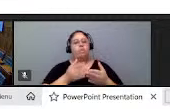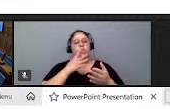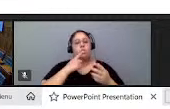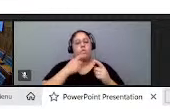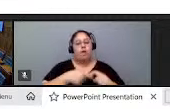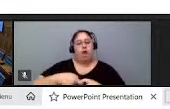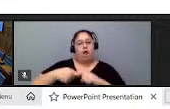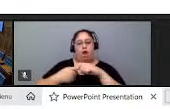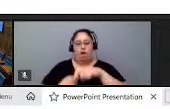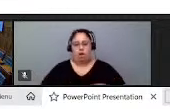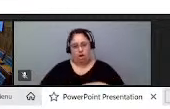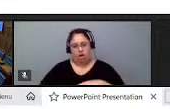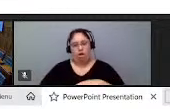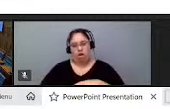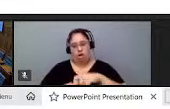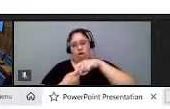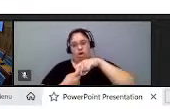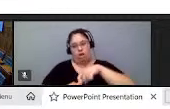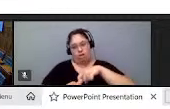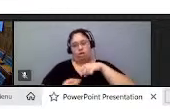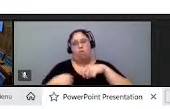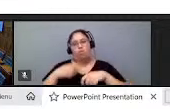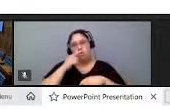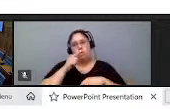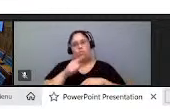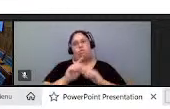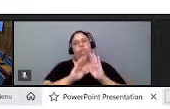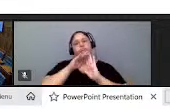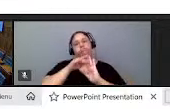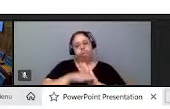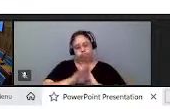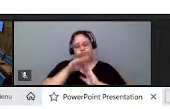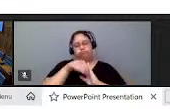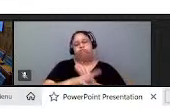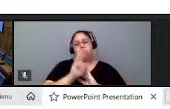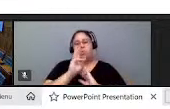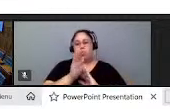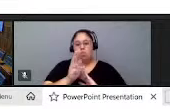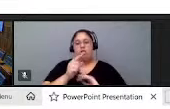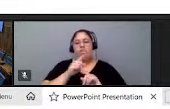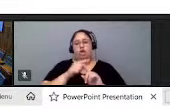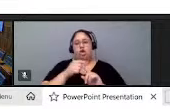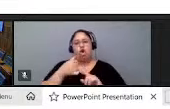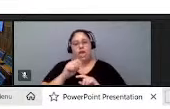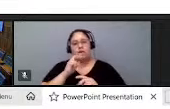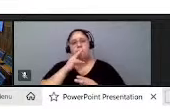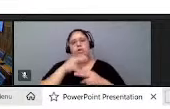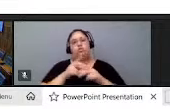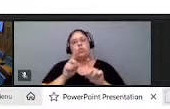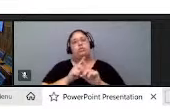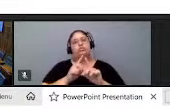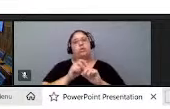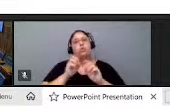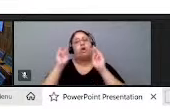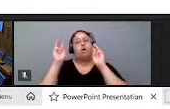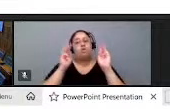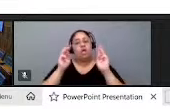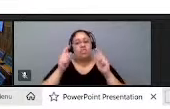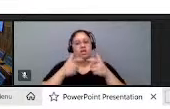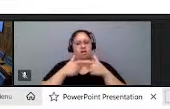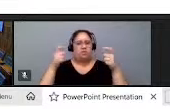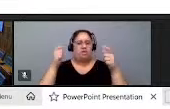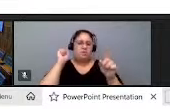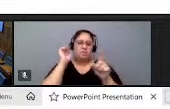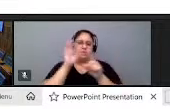obviously an ongoing status we know that that will fluctuate um as we've mentioned and I think Len has mentioned in regard to whether weather has a huge impact on our